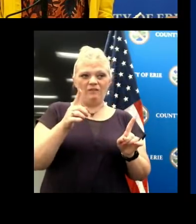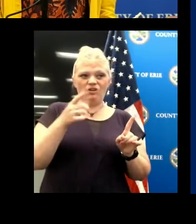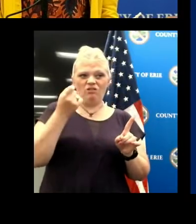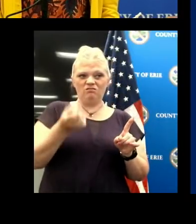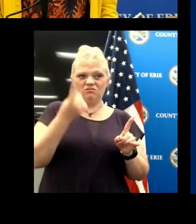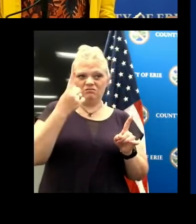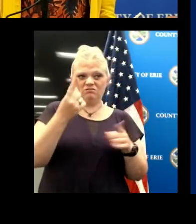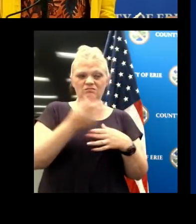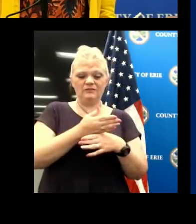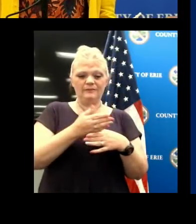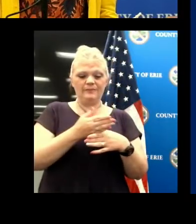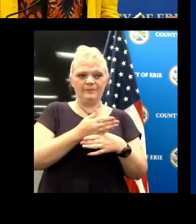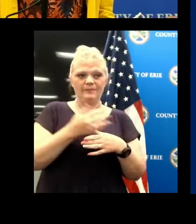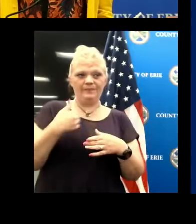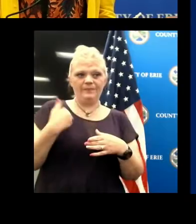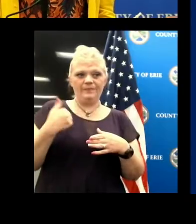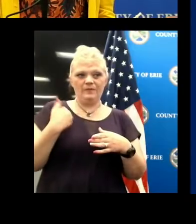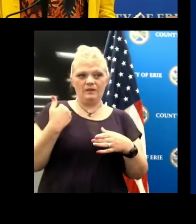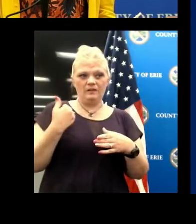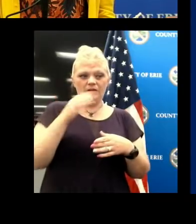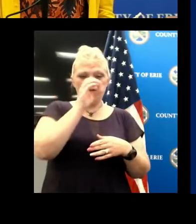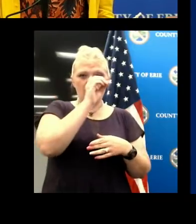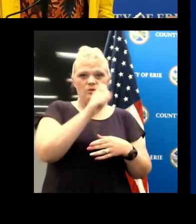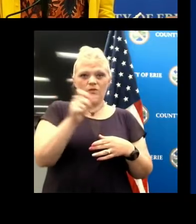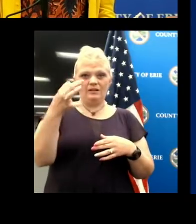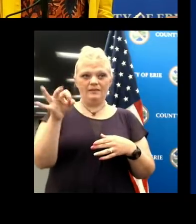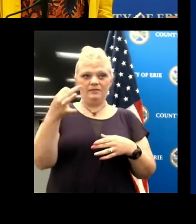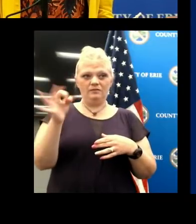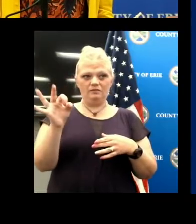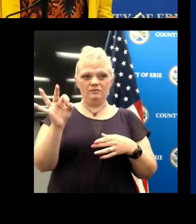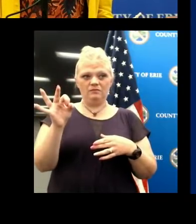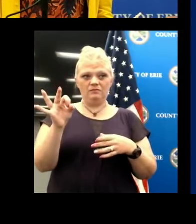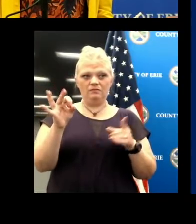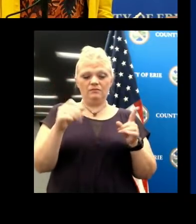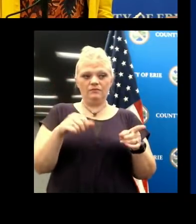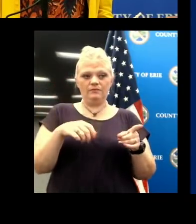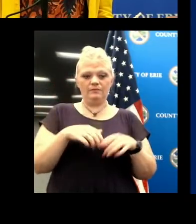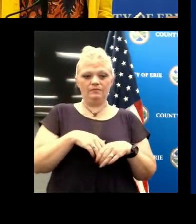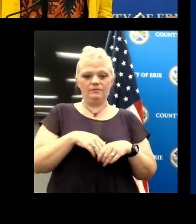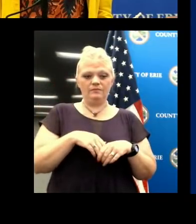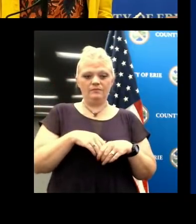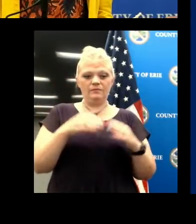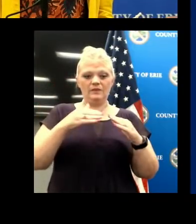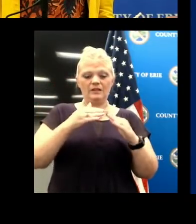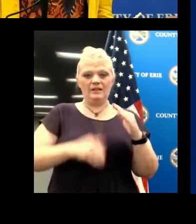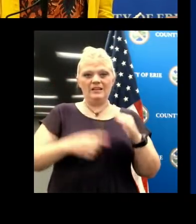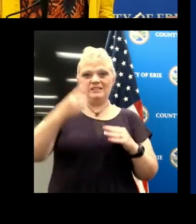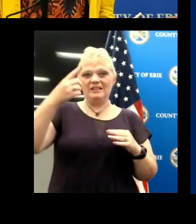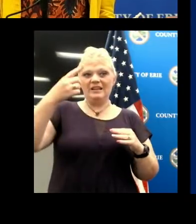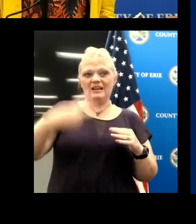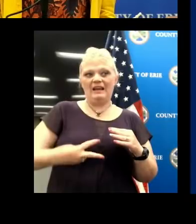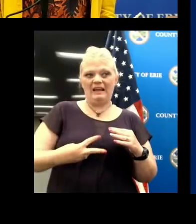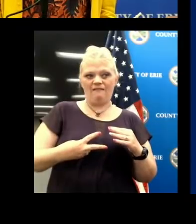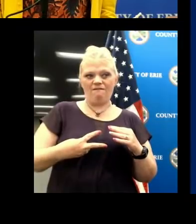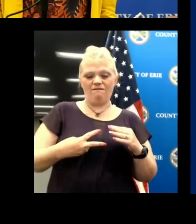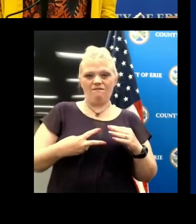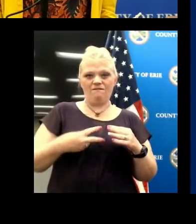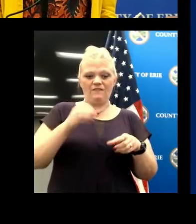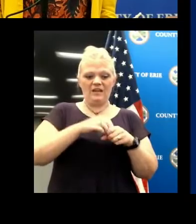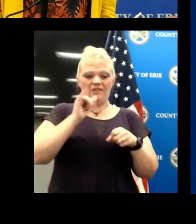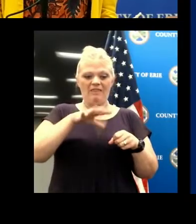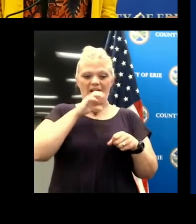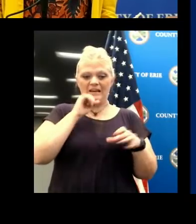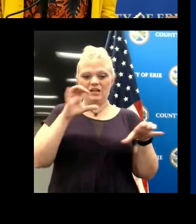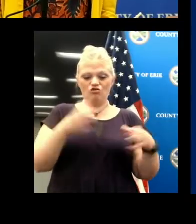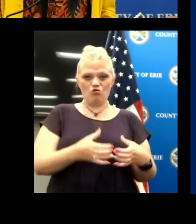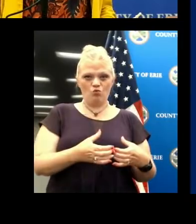the young people between 0 and 19, there were less than half the number of tests done in that age